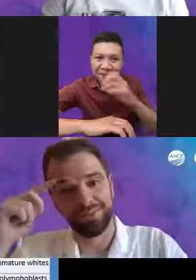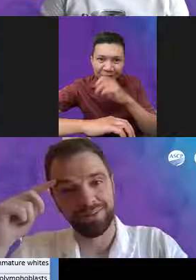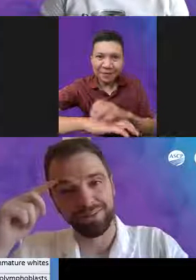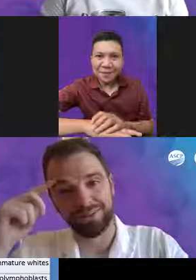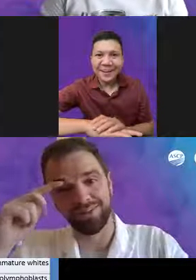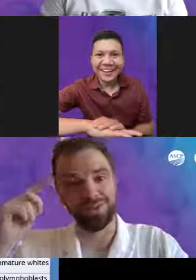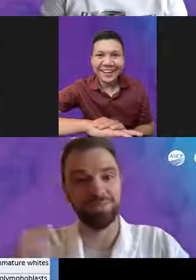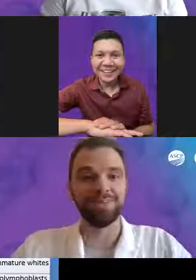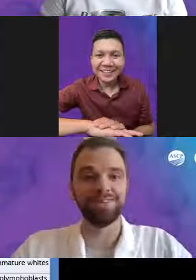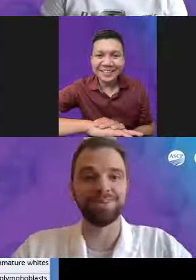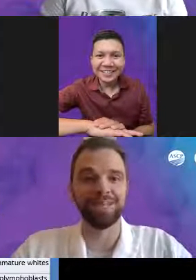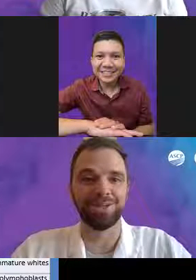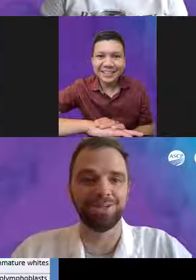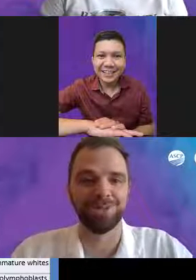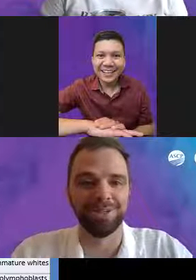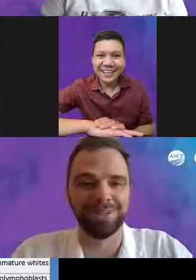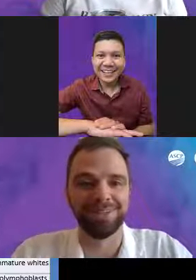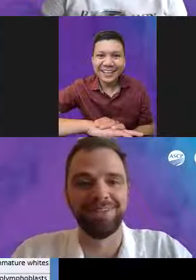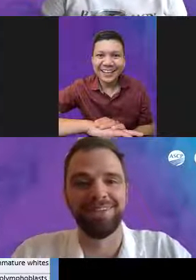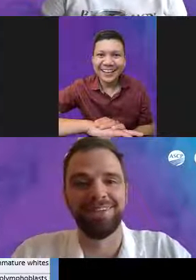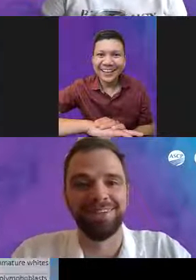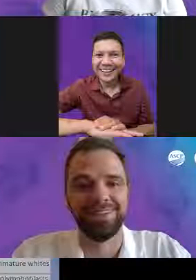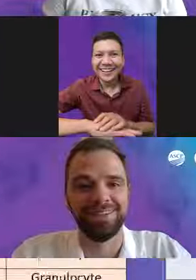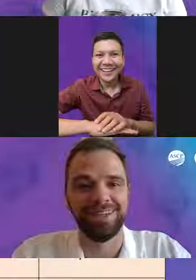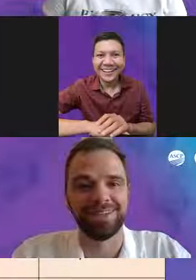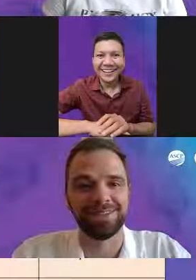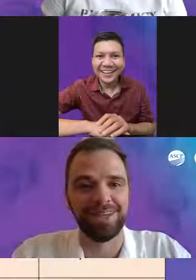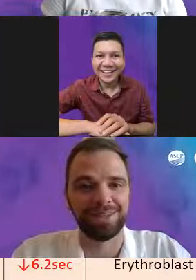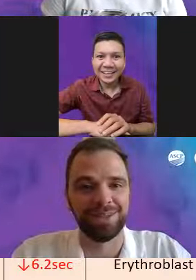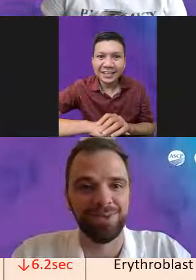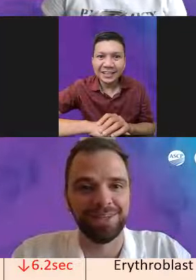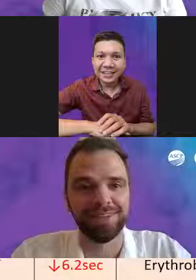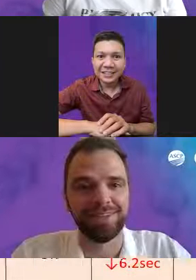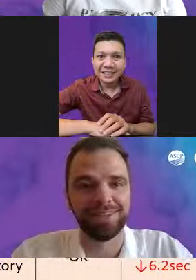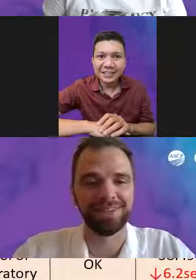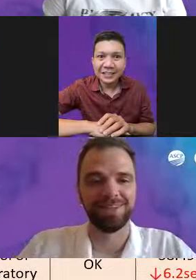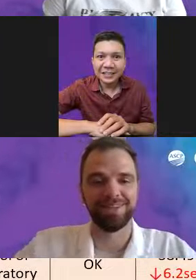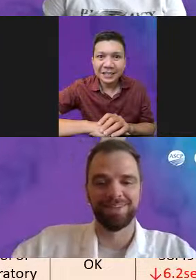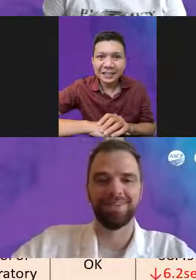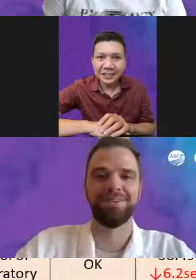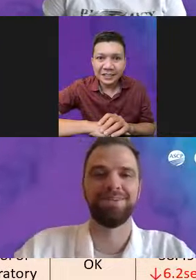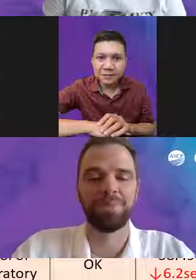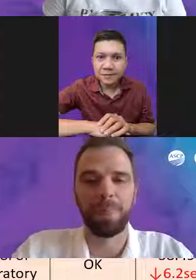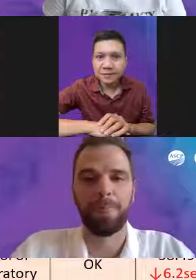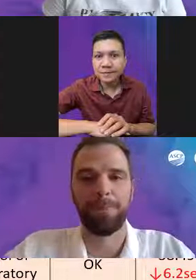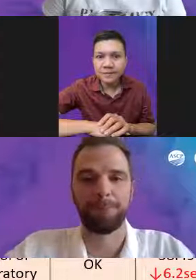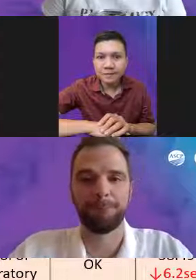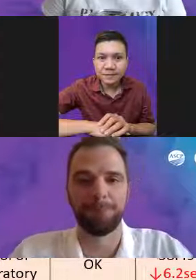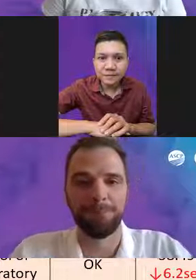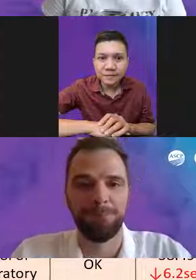Zooming in for a little bit. Zoom in so we get a closer look at the stats of the week. So we have